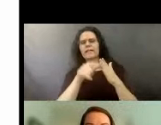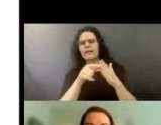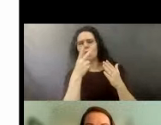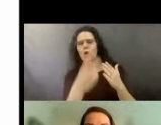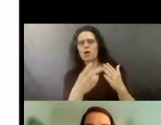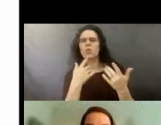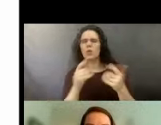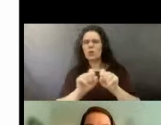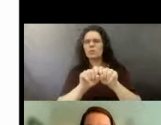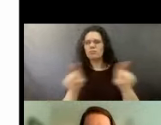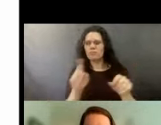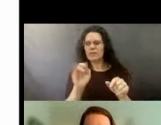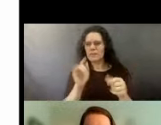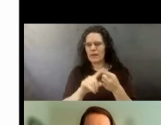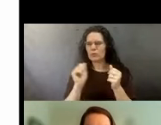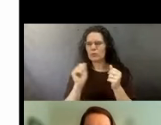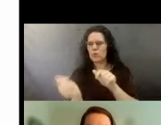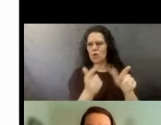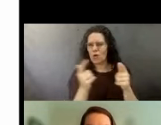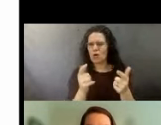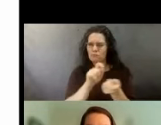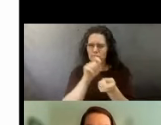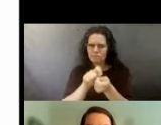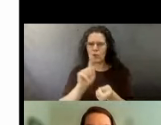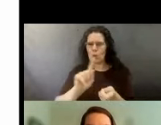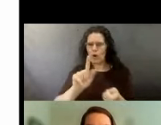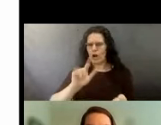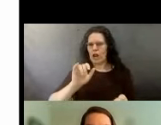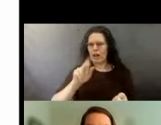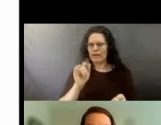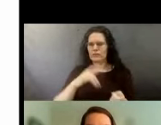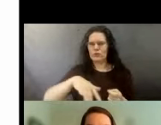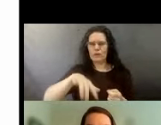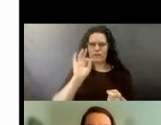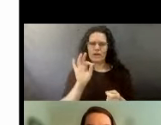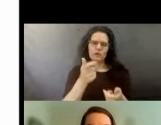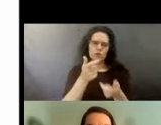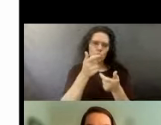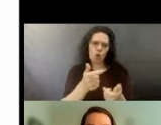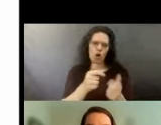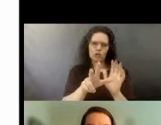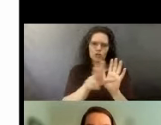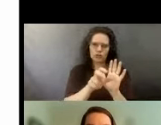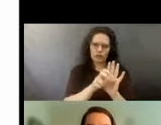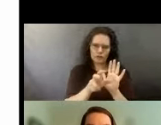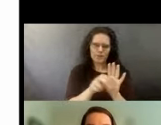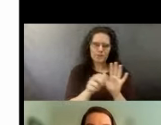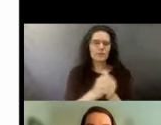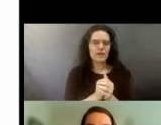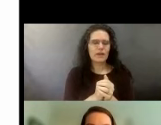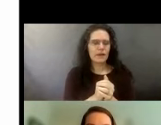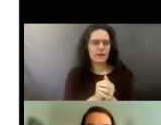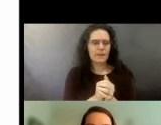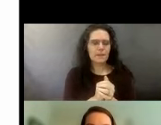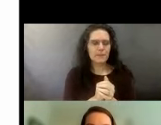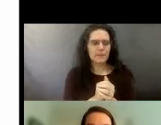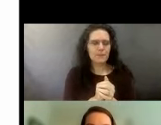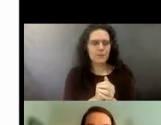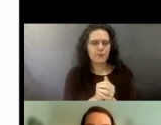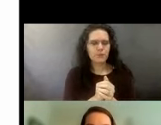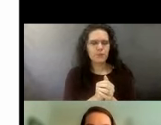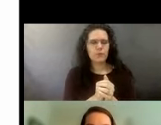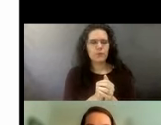links for that information forthcoming. Let's just allow the video to render and we'll be sure to post it as soon as we